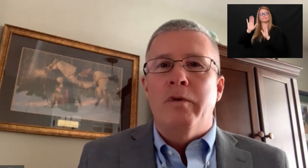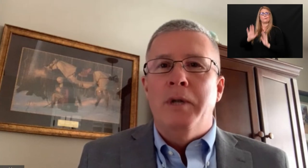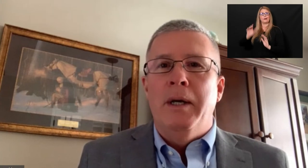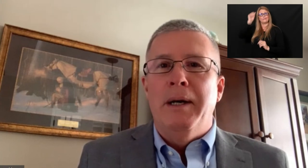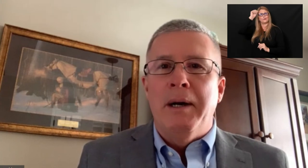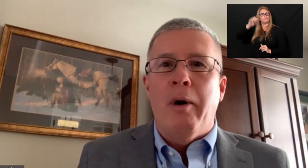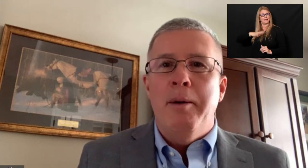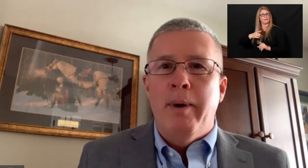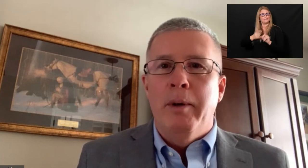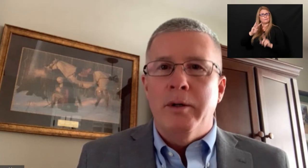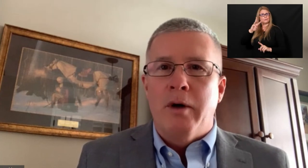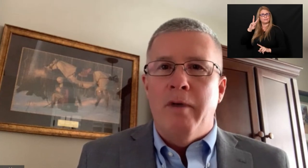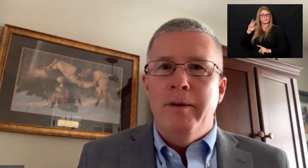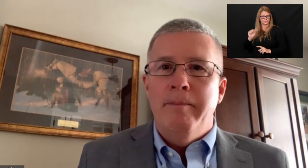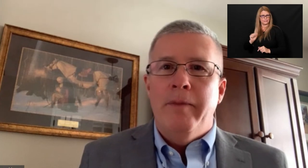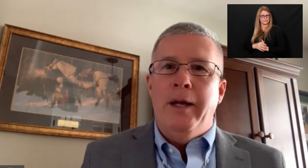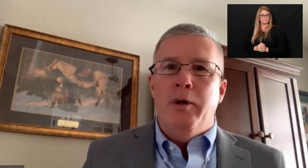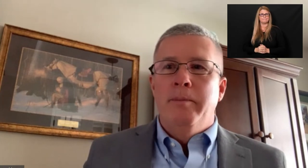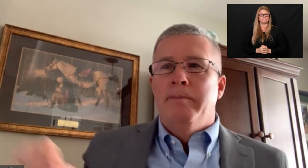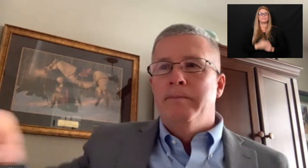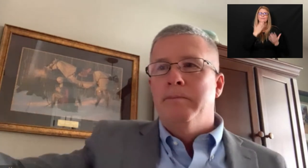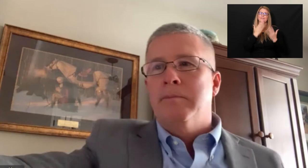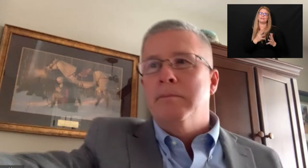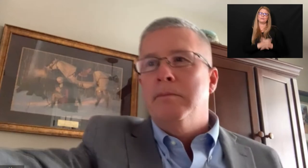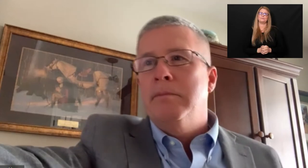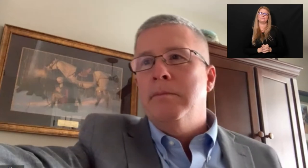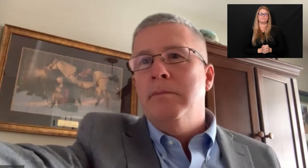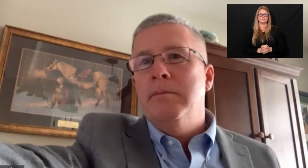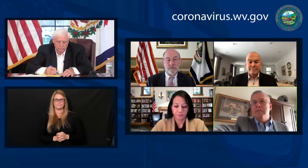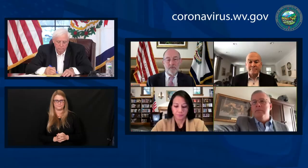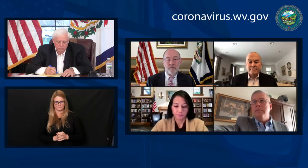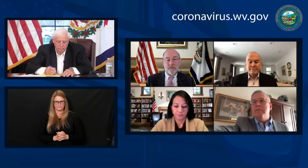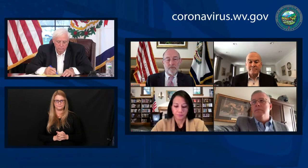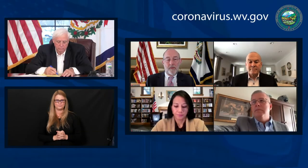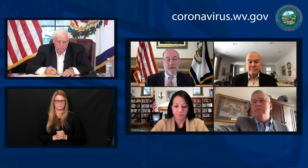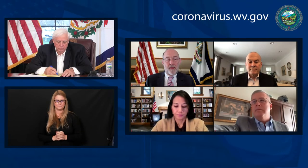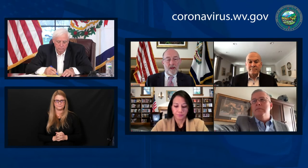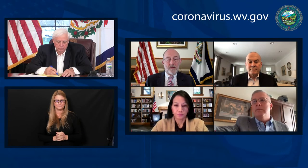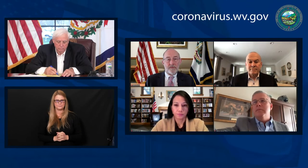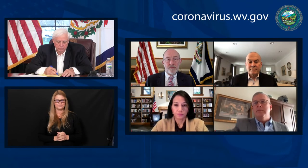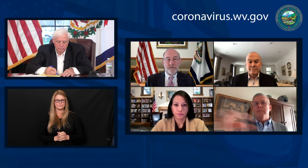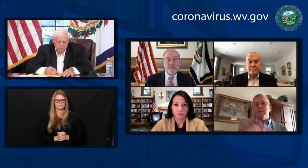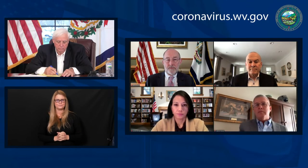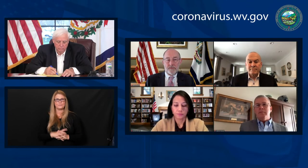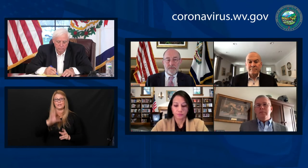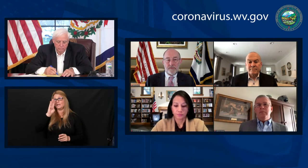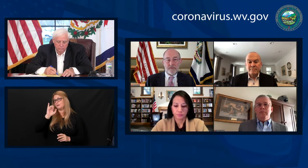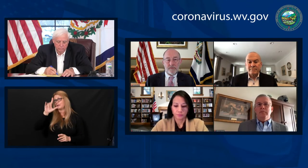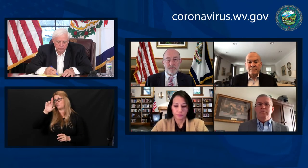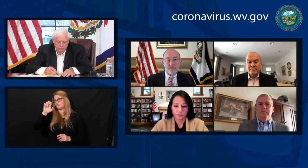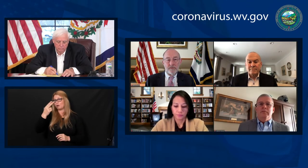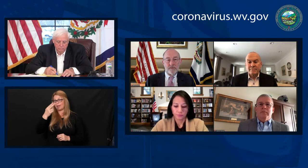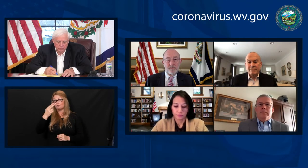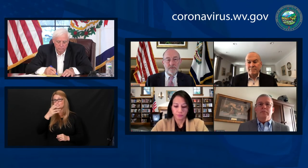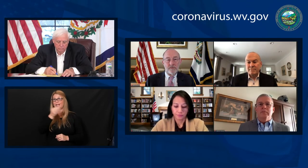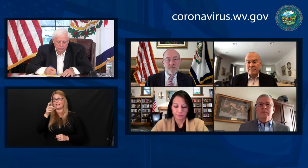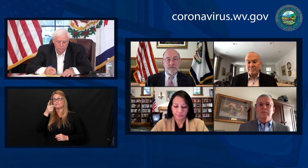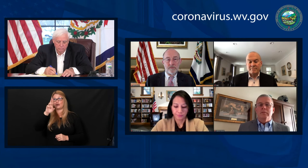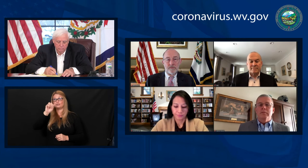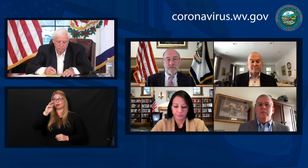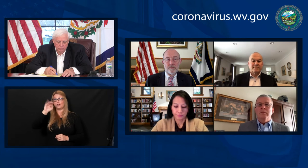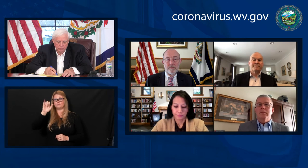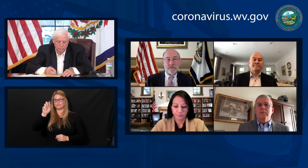West Virginian and a great public servant. Thank you. All right, thank you, sir. Secretary Bill Crouch from the DHHR and Dr. Ayn Amjad,